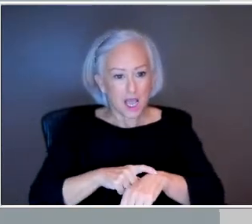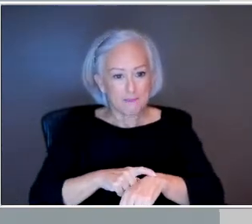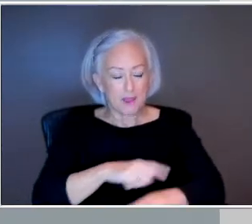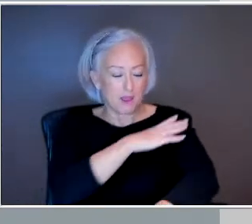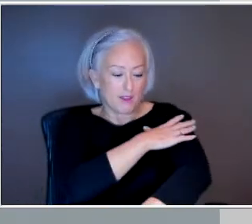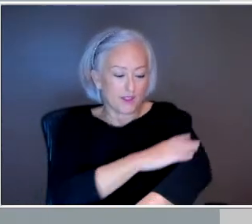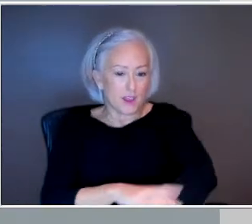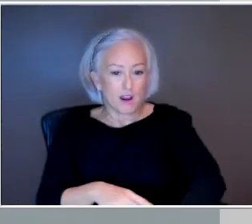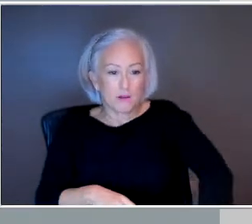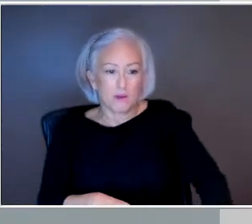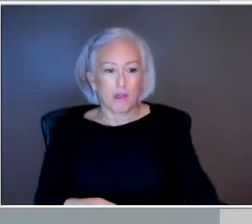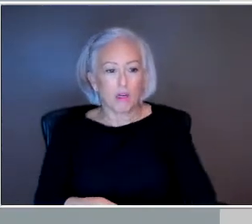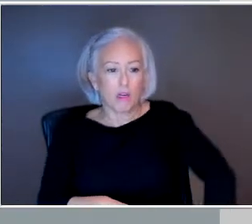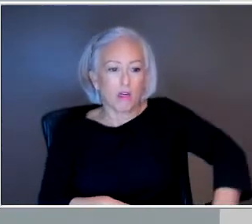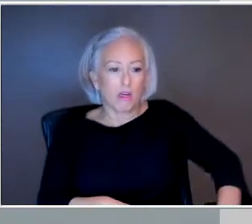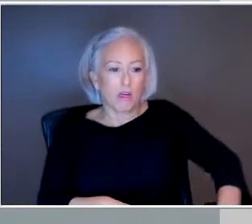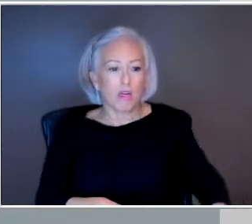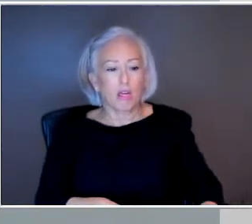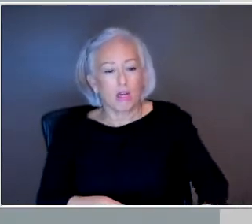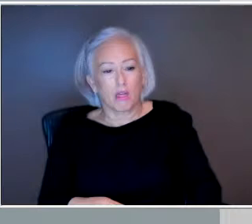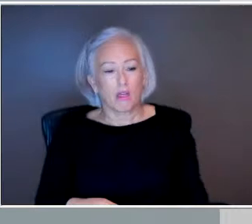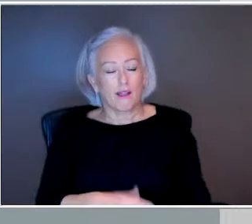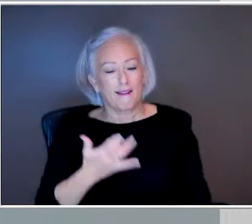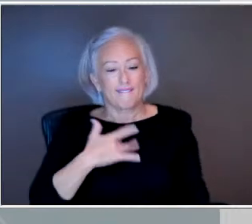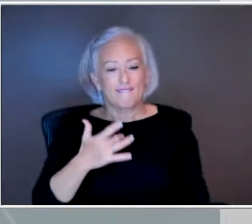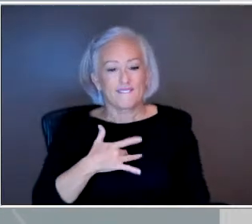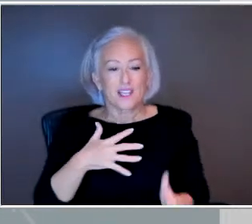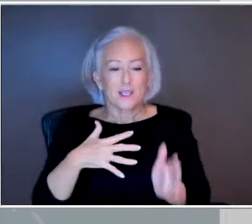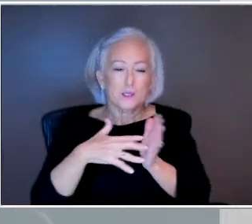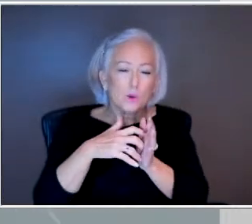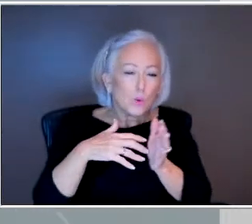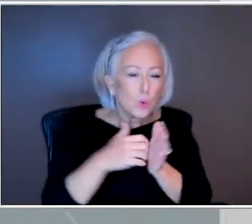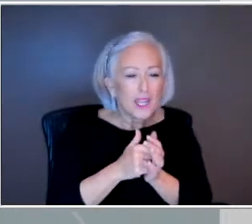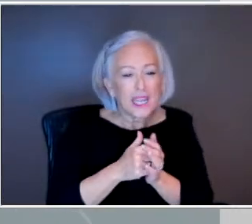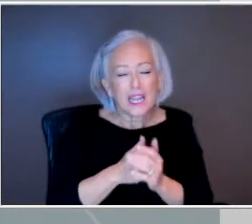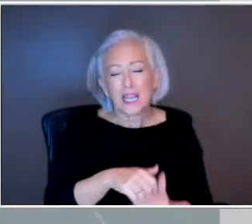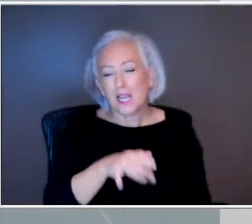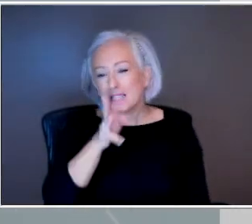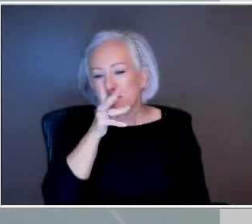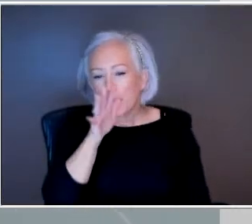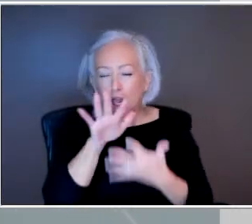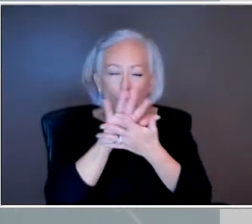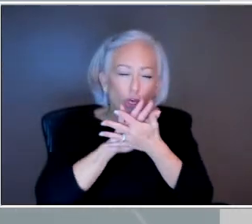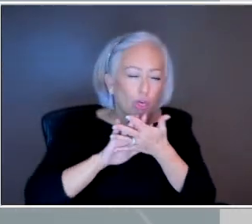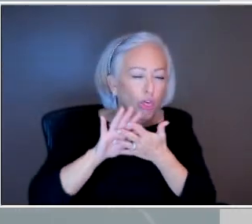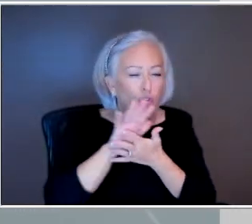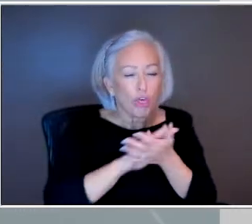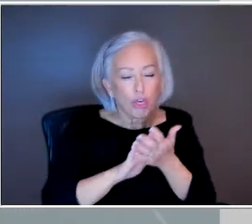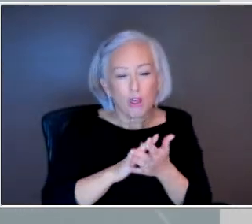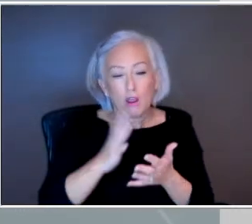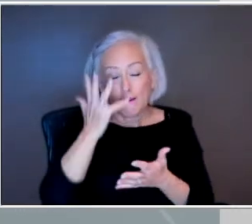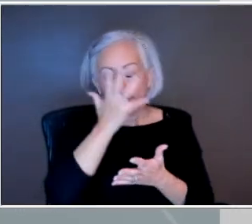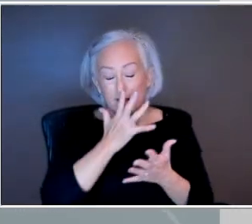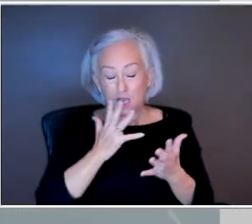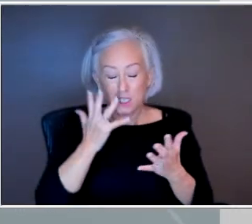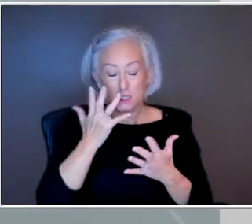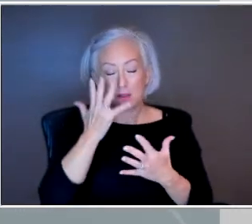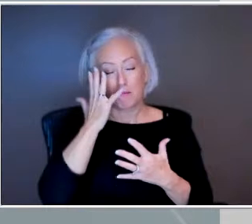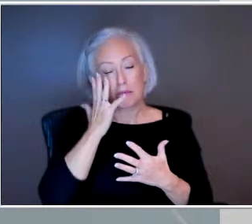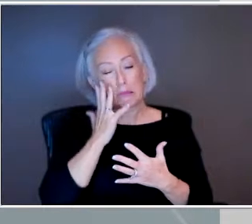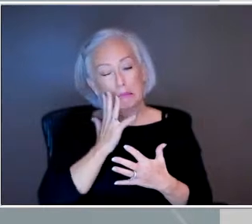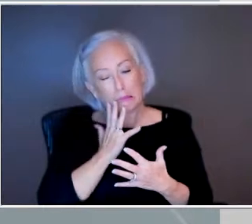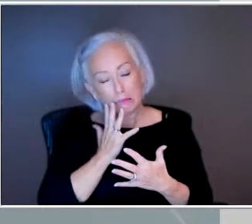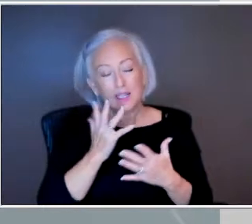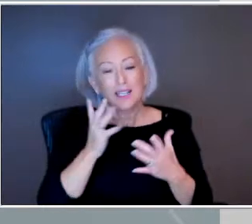or understanding clearly, this may be a stroke. And again, time of the essence. Call 911 immediately, as